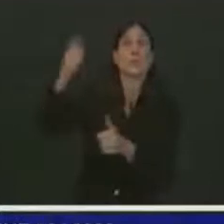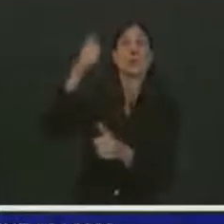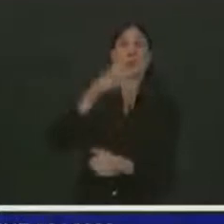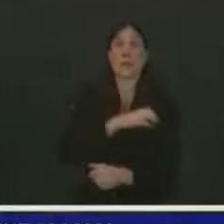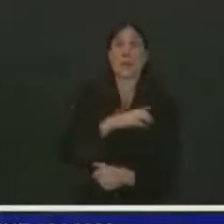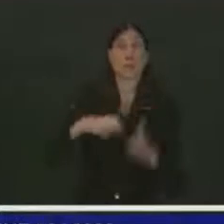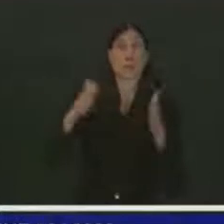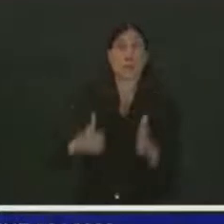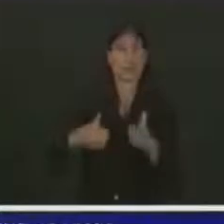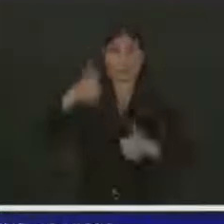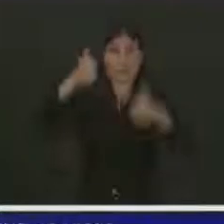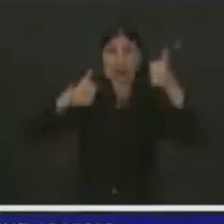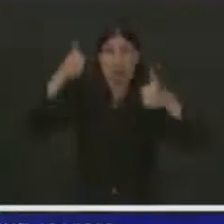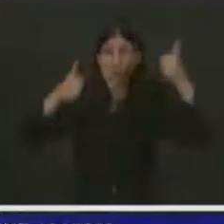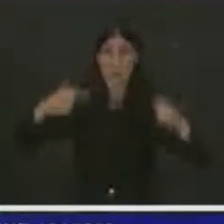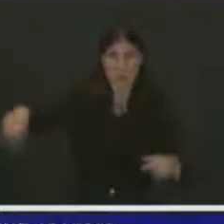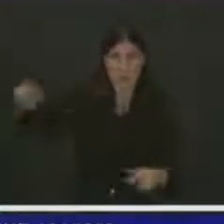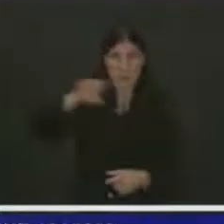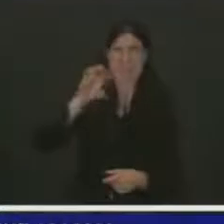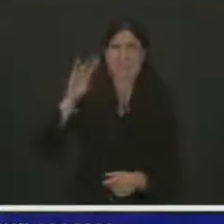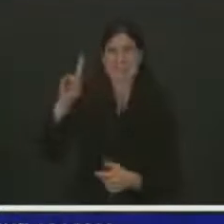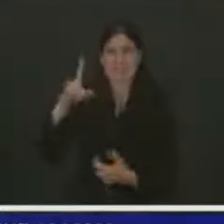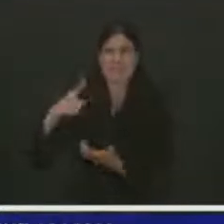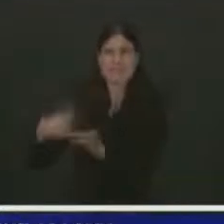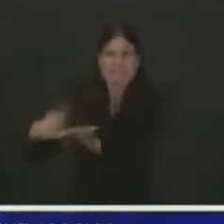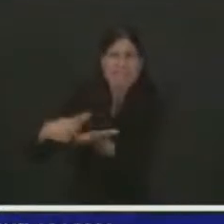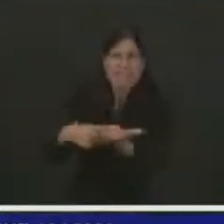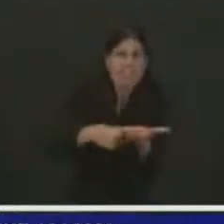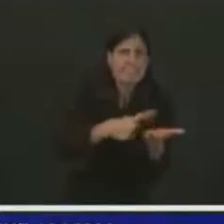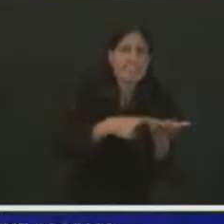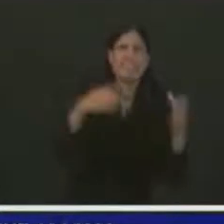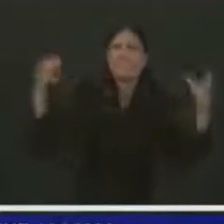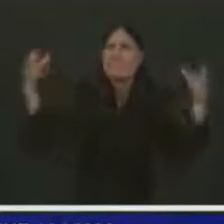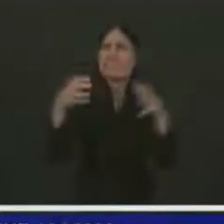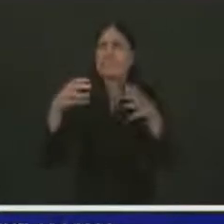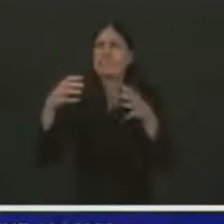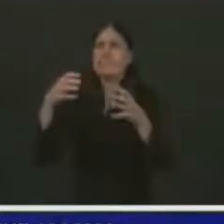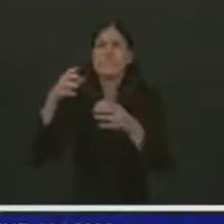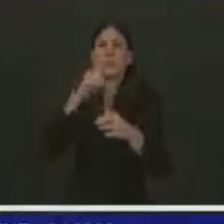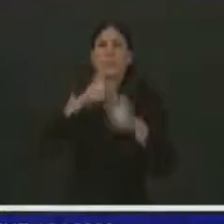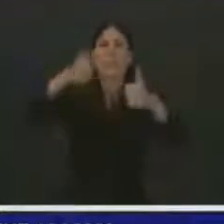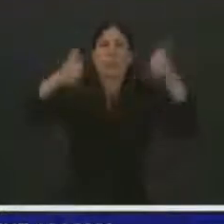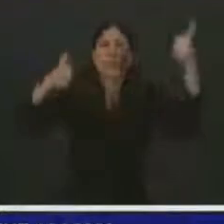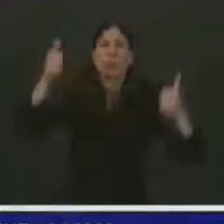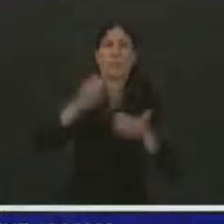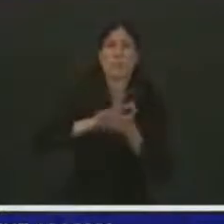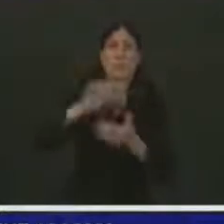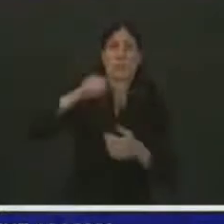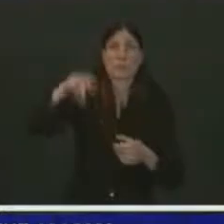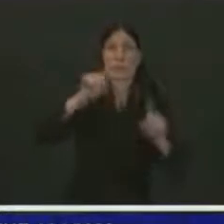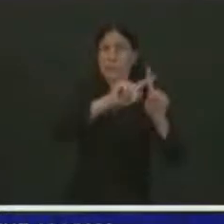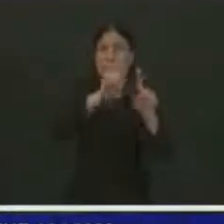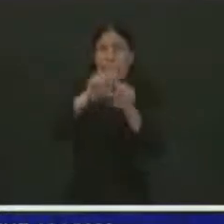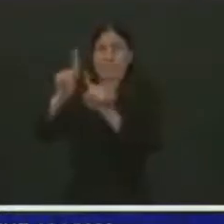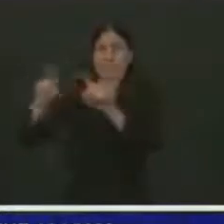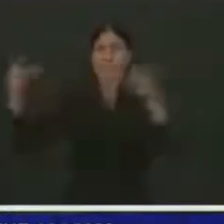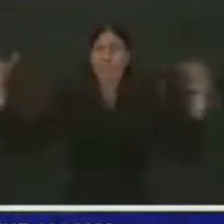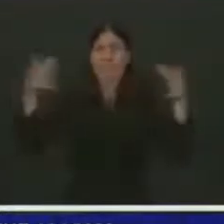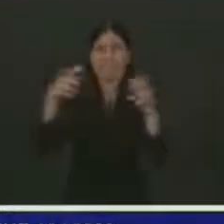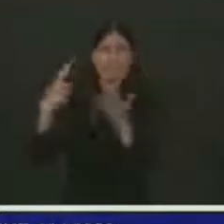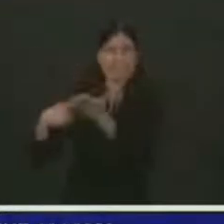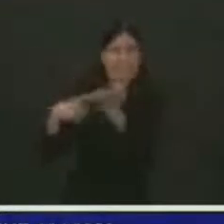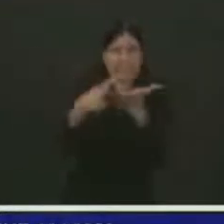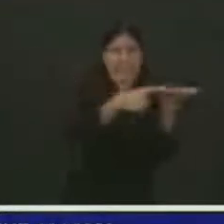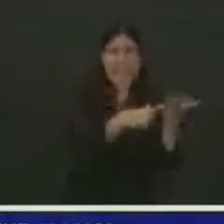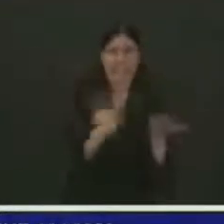with superintendents. They've known for a long time that they're going to have contingency plans,